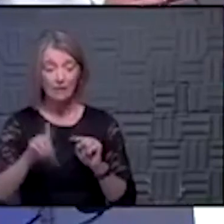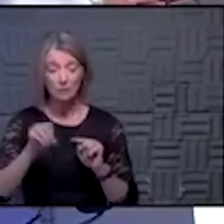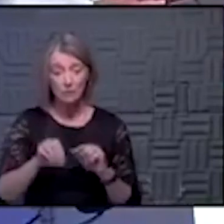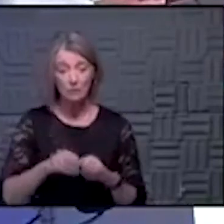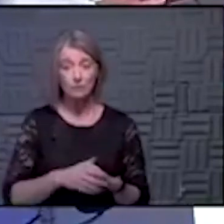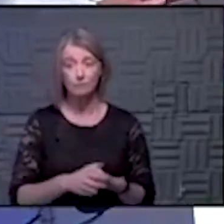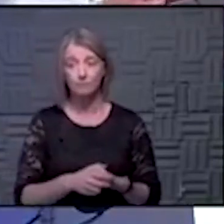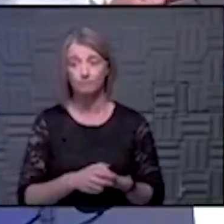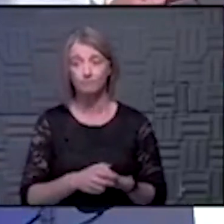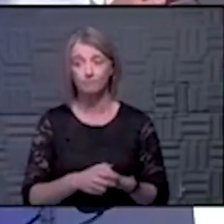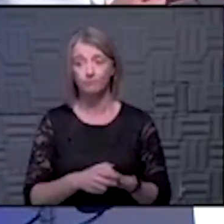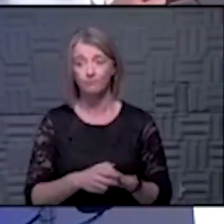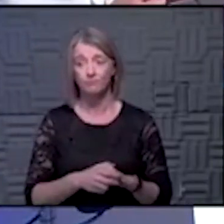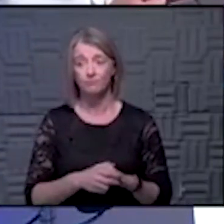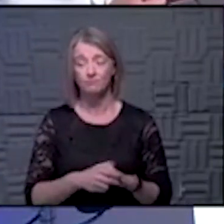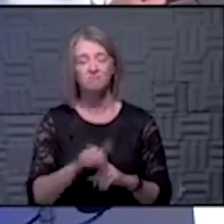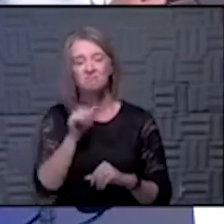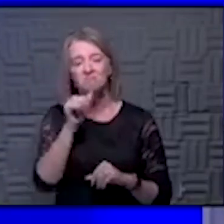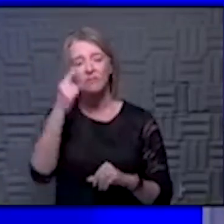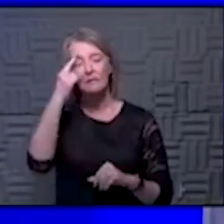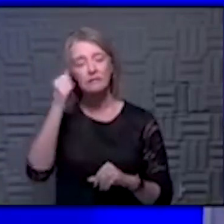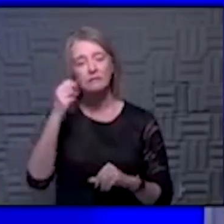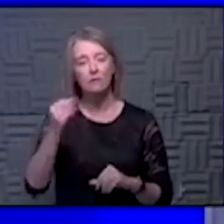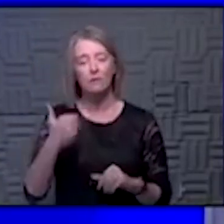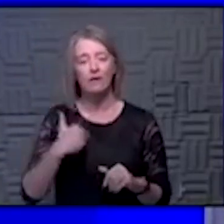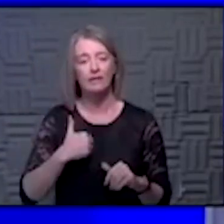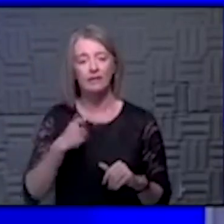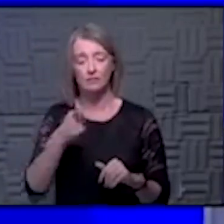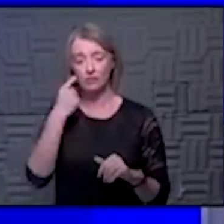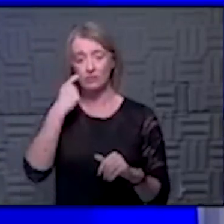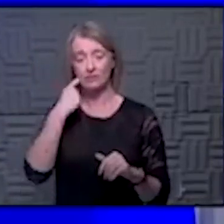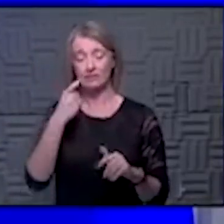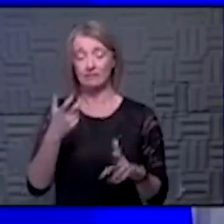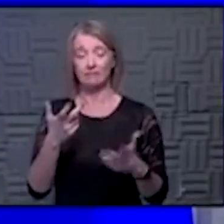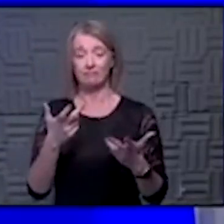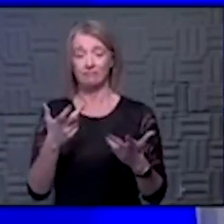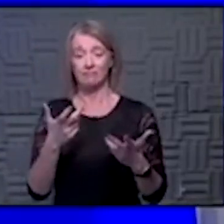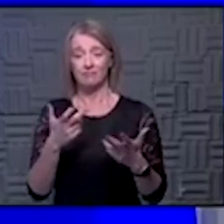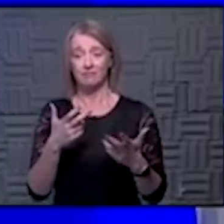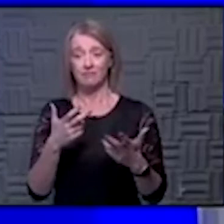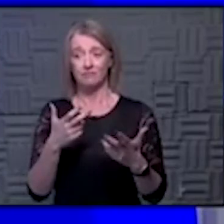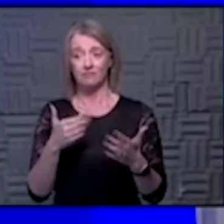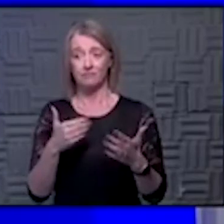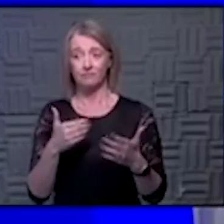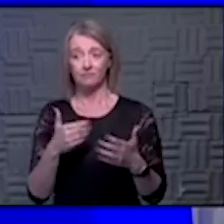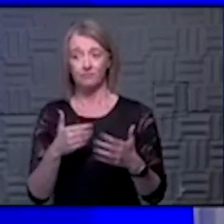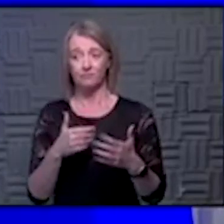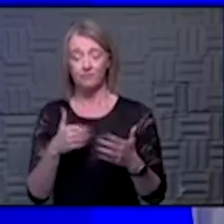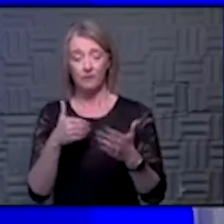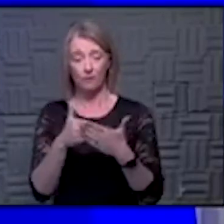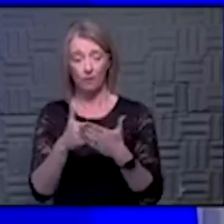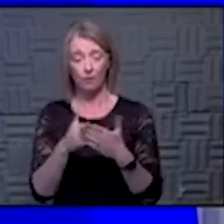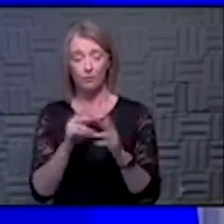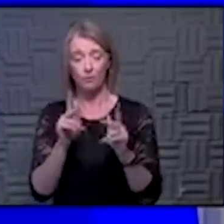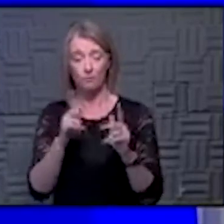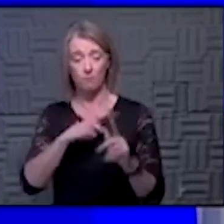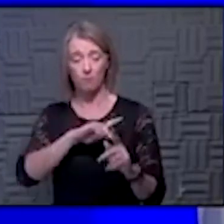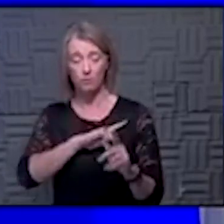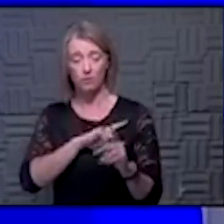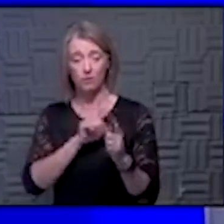regard? I don't think so. Again, just as you said, it's that close personal